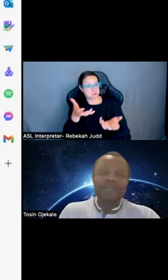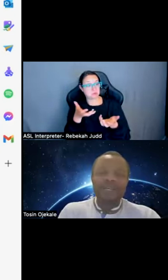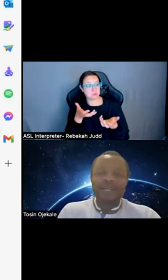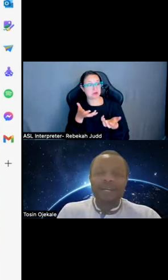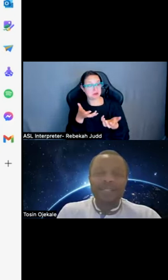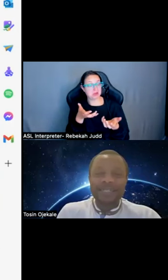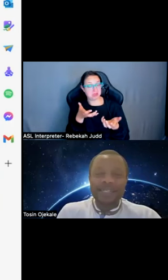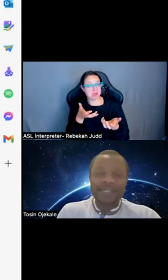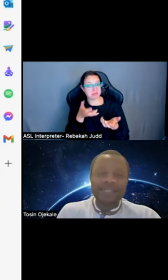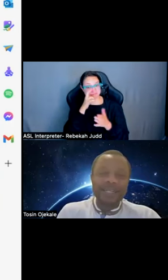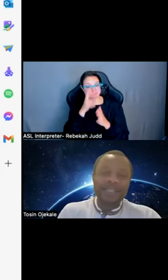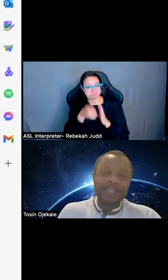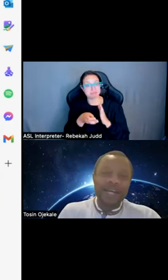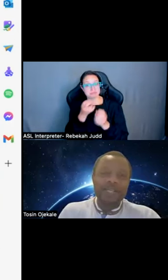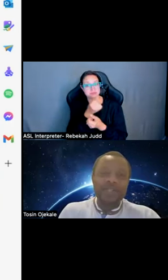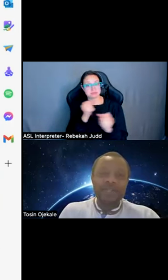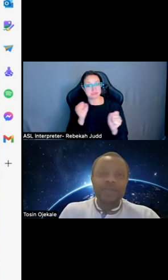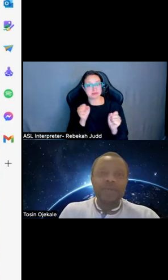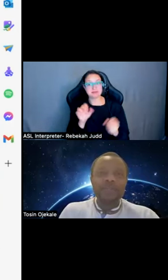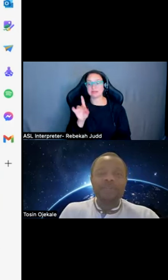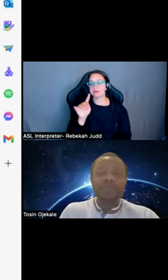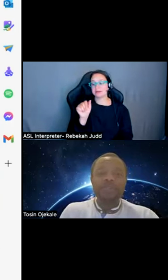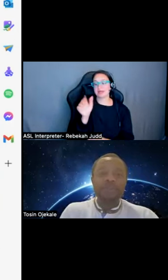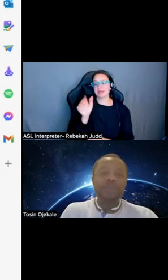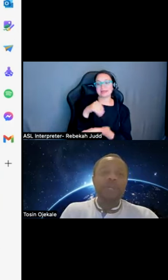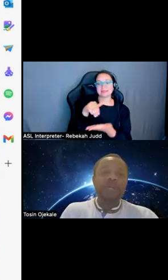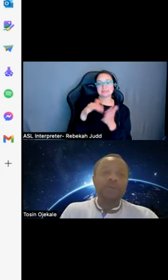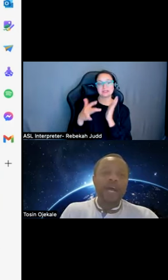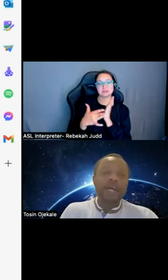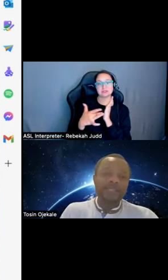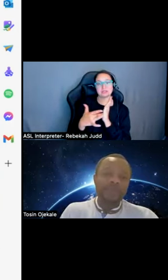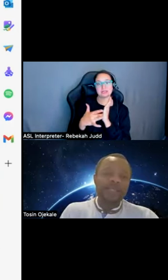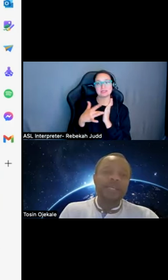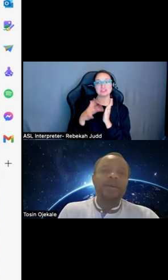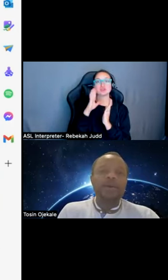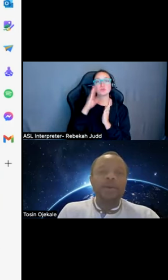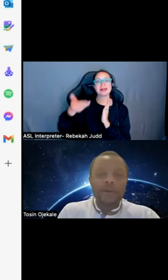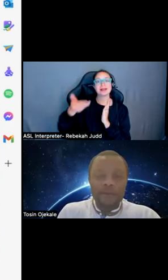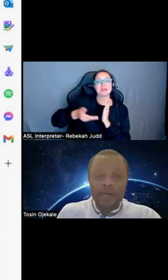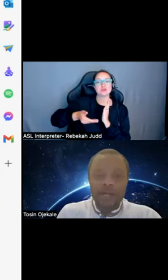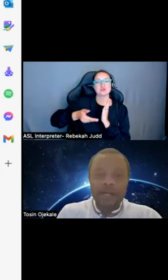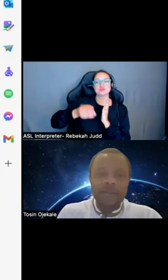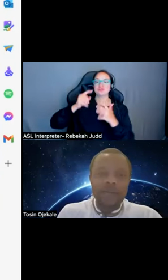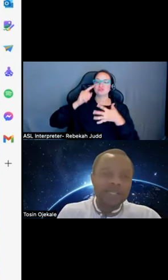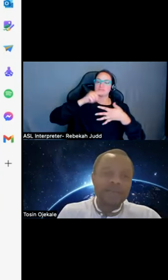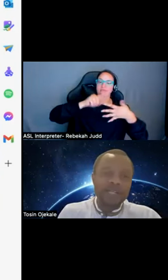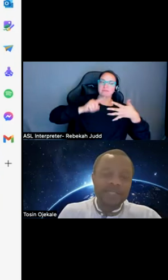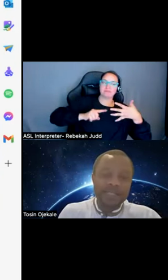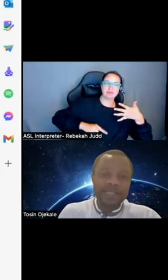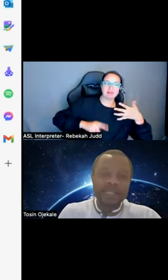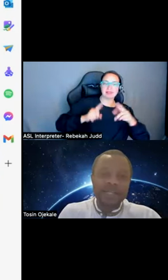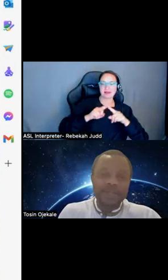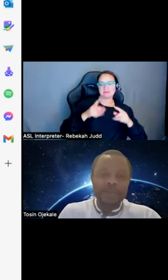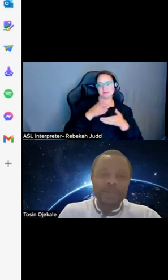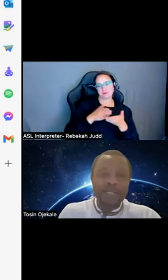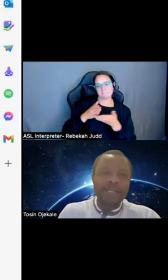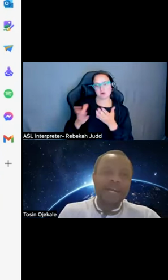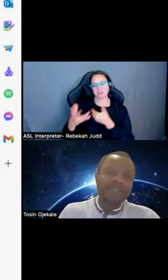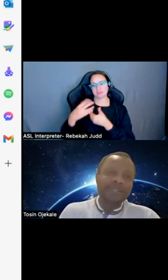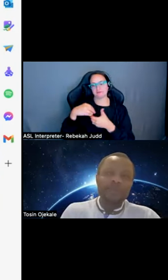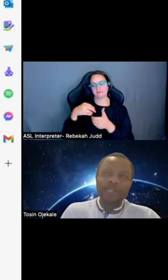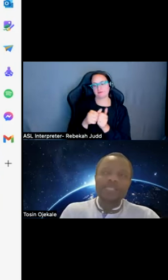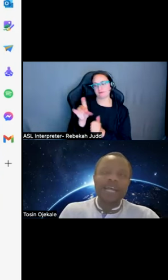course, data center technician is just going to introduce you to a lot of aspects workings of data center. So you